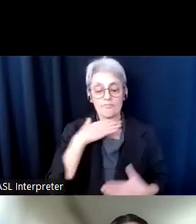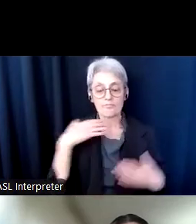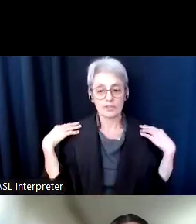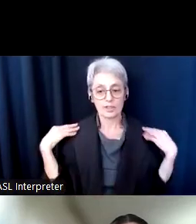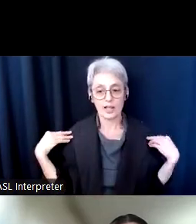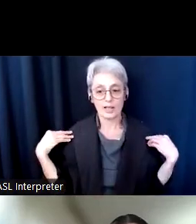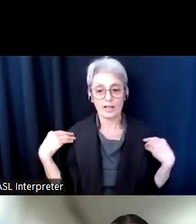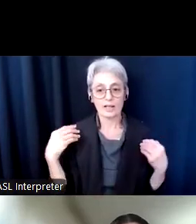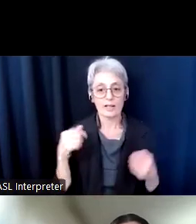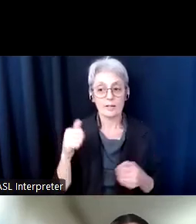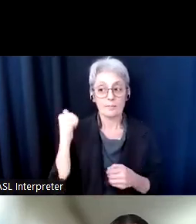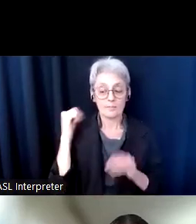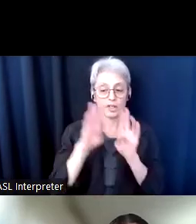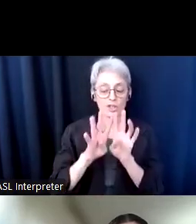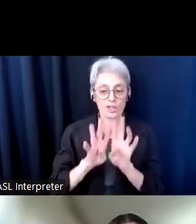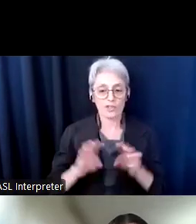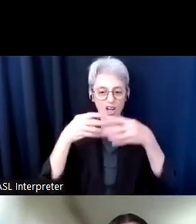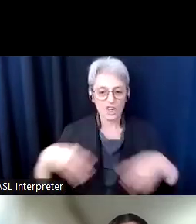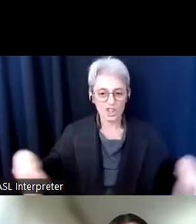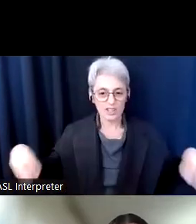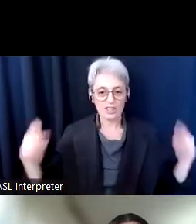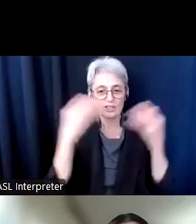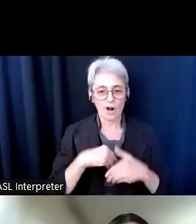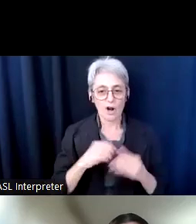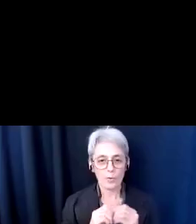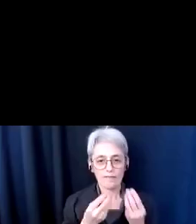curtain in the background. Looking forward to talking to everybody today.